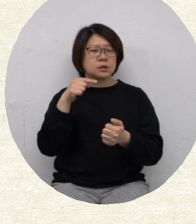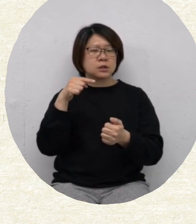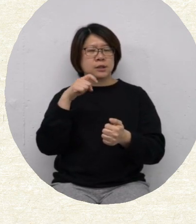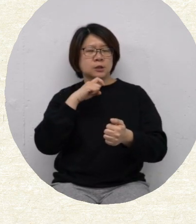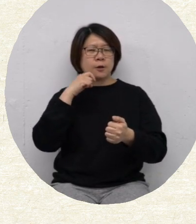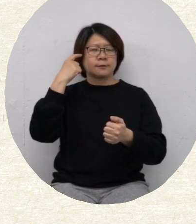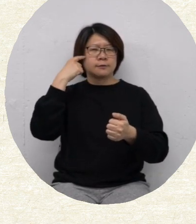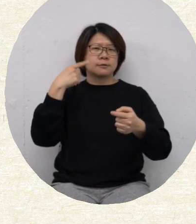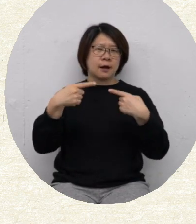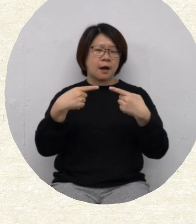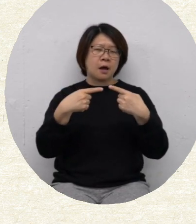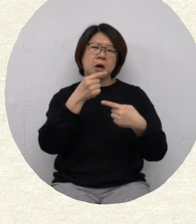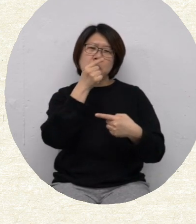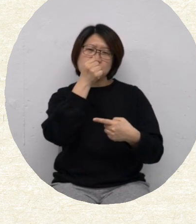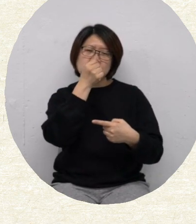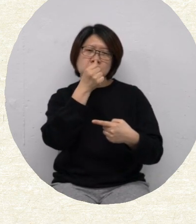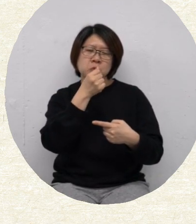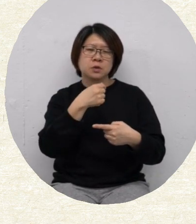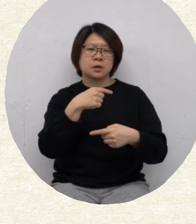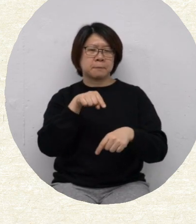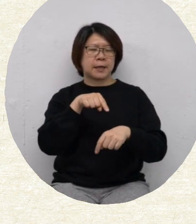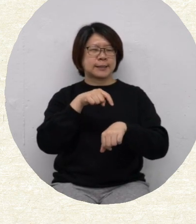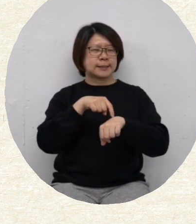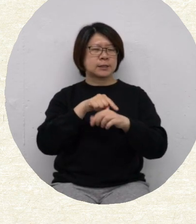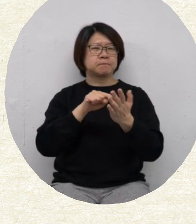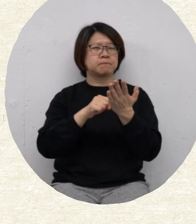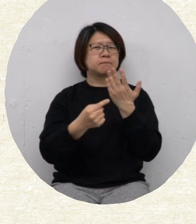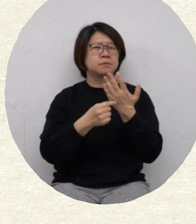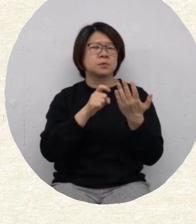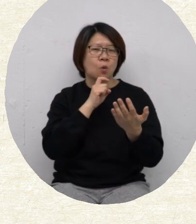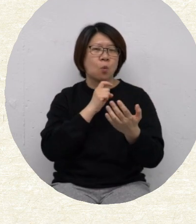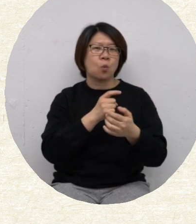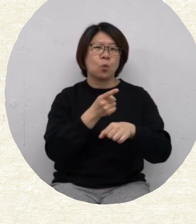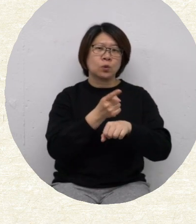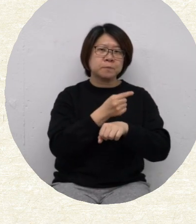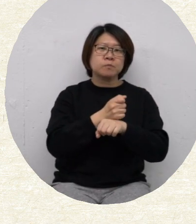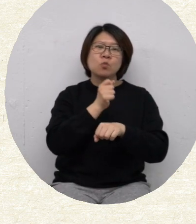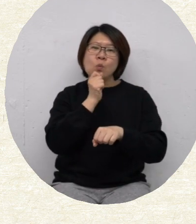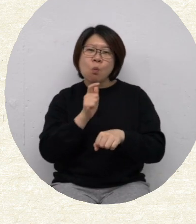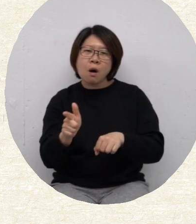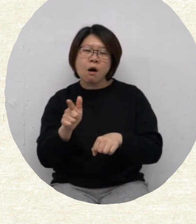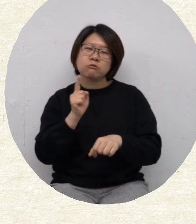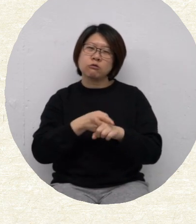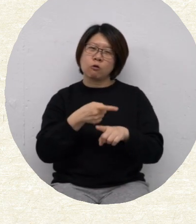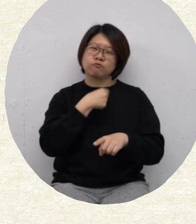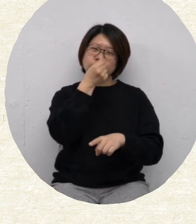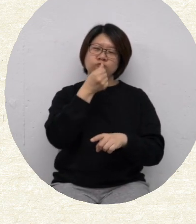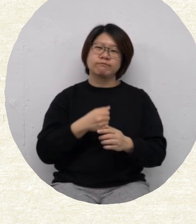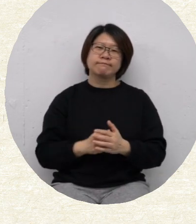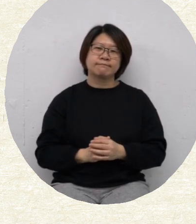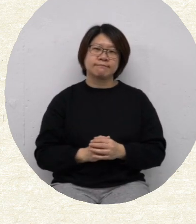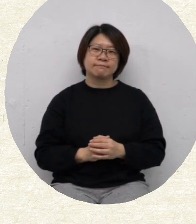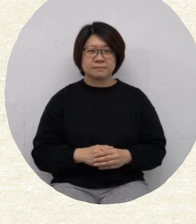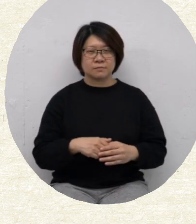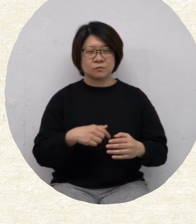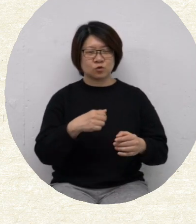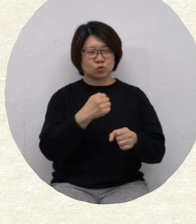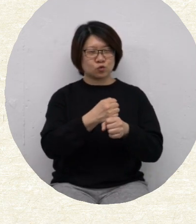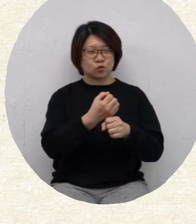and also when they subtly suggest a contradicting sense of time that seems both fleeting and